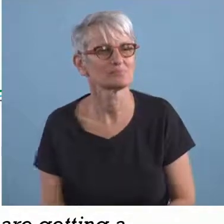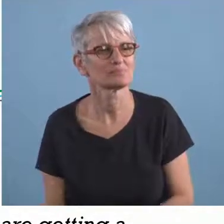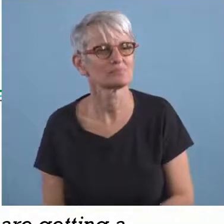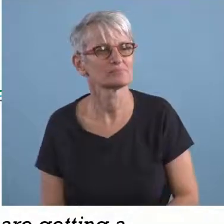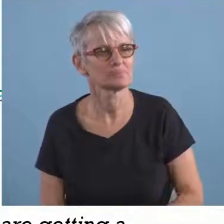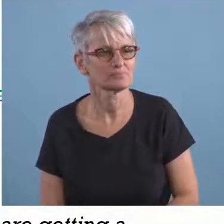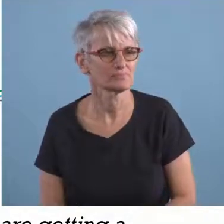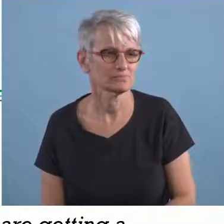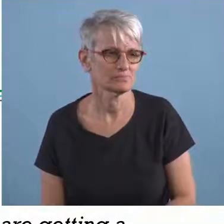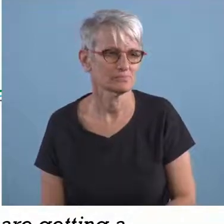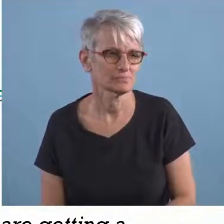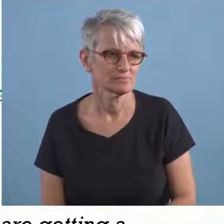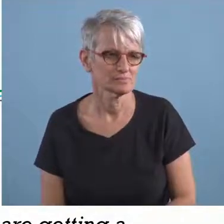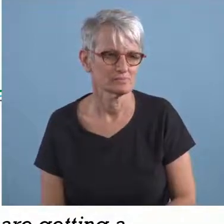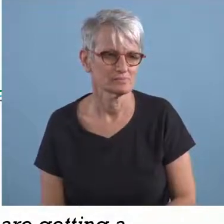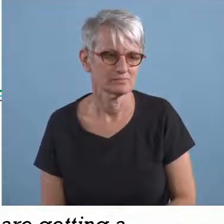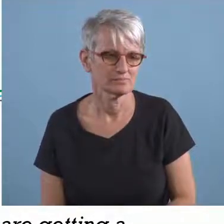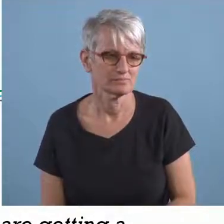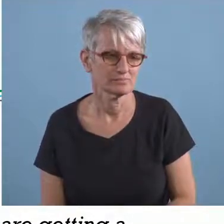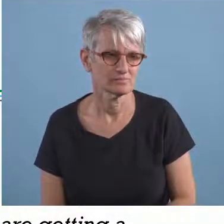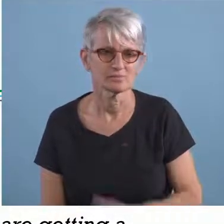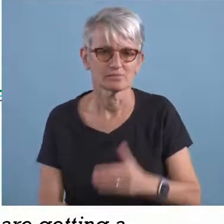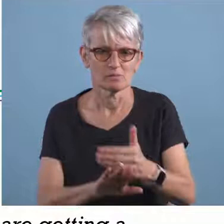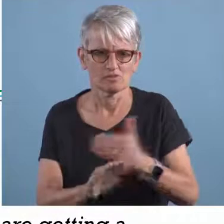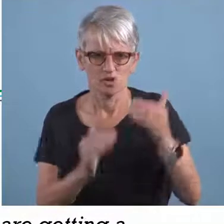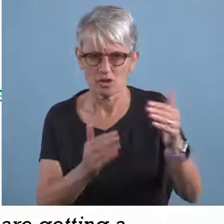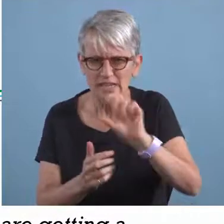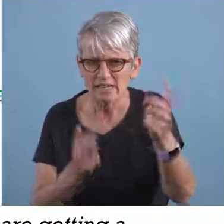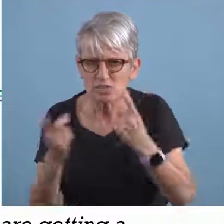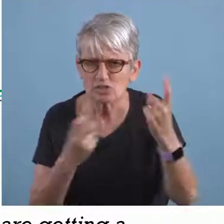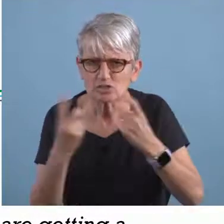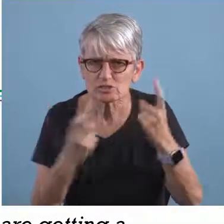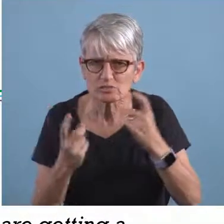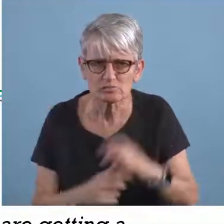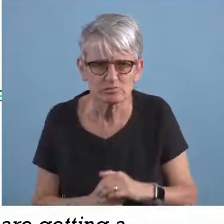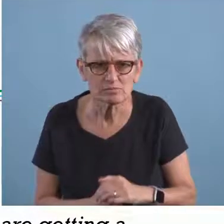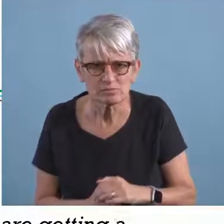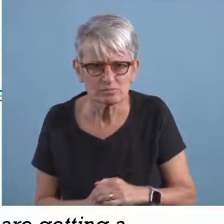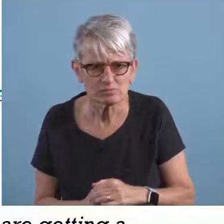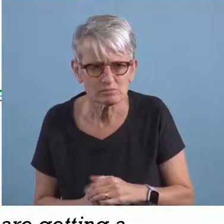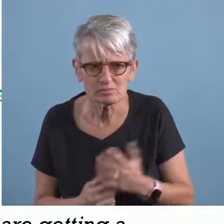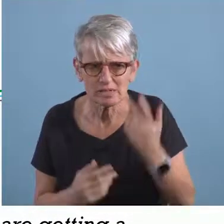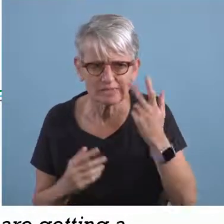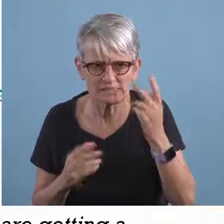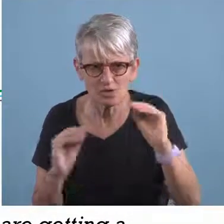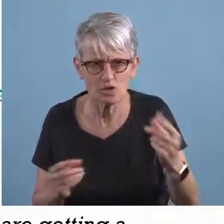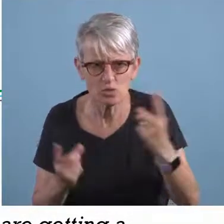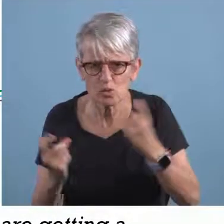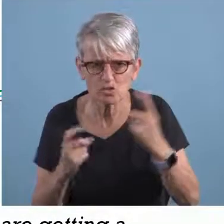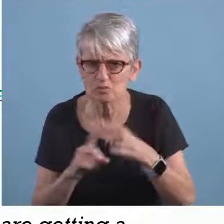So if we're going to, oh, actually, before you go on, any questions I should be aware of? I don't see that any are there, but it's kind of